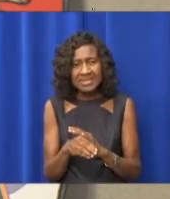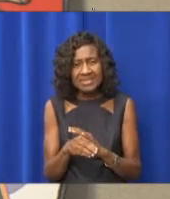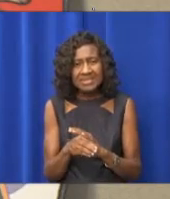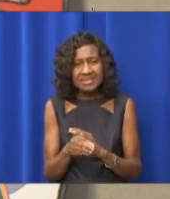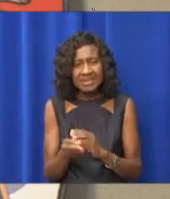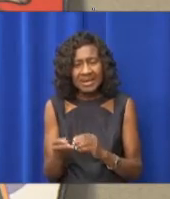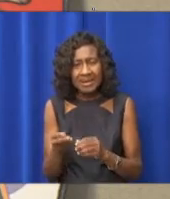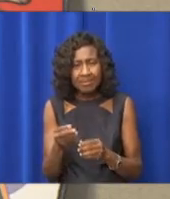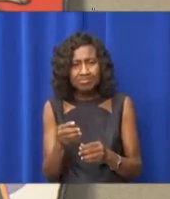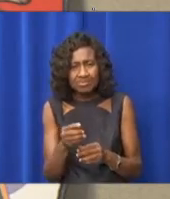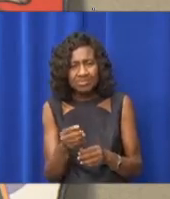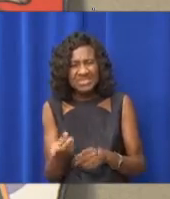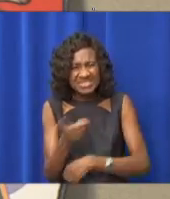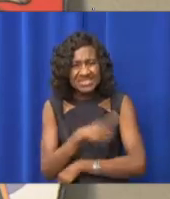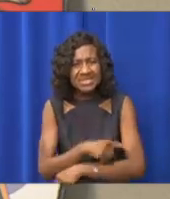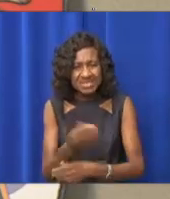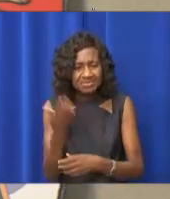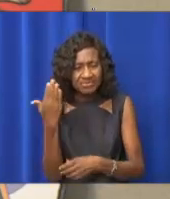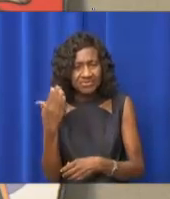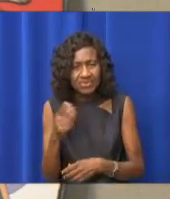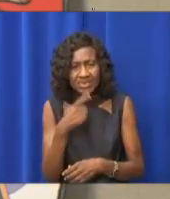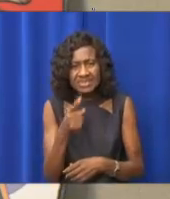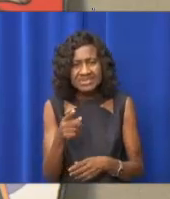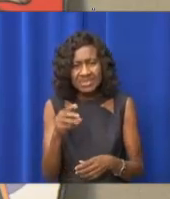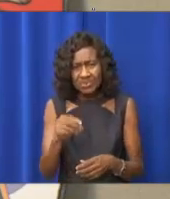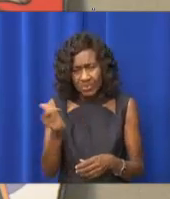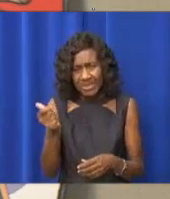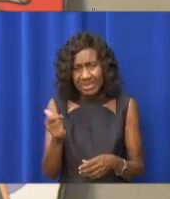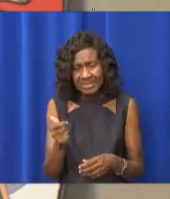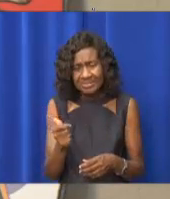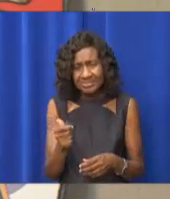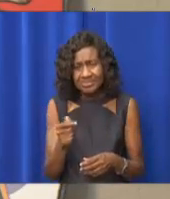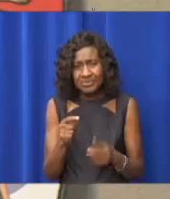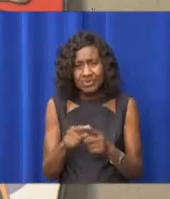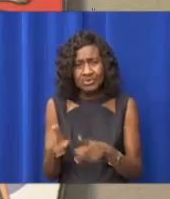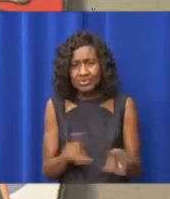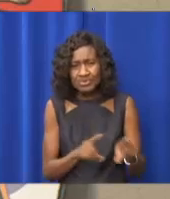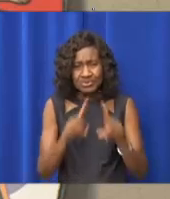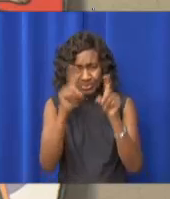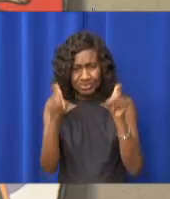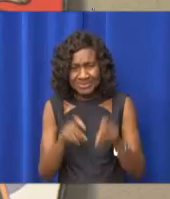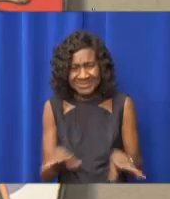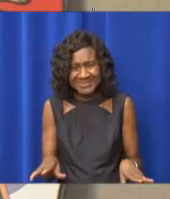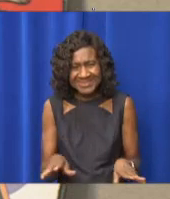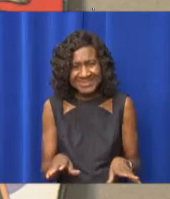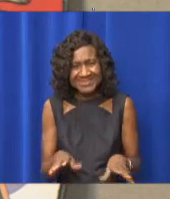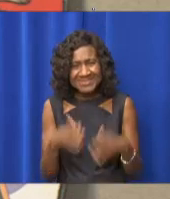yeah, it was a very quick process and over in a flash.